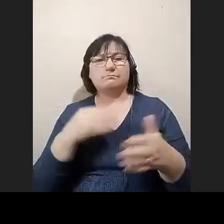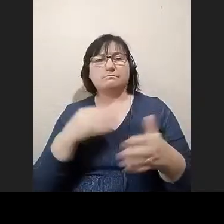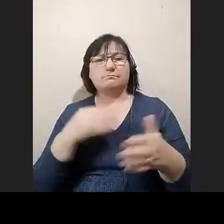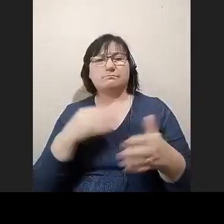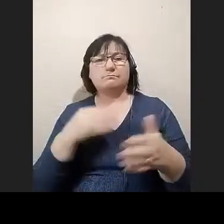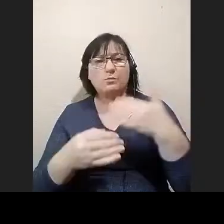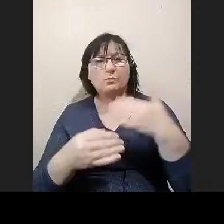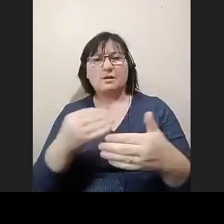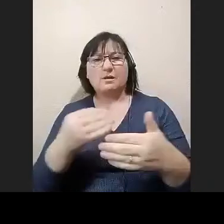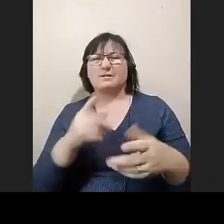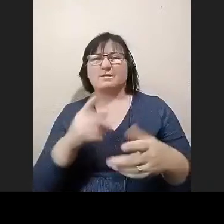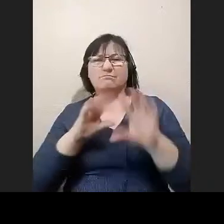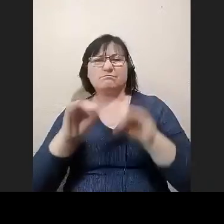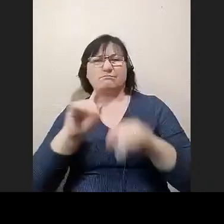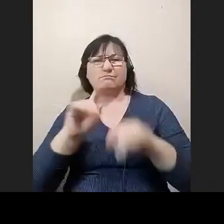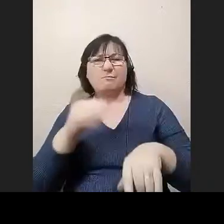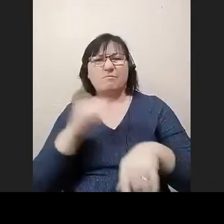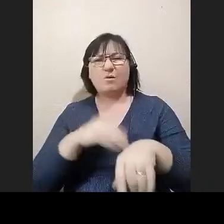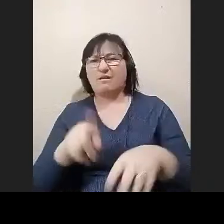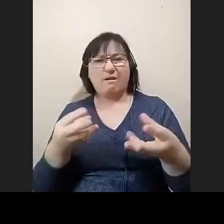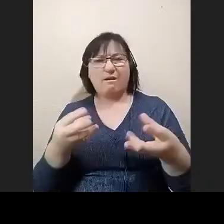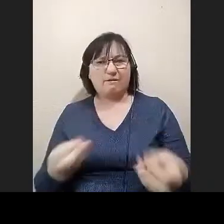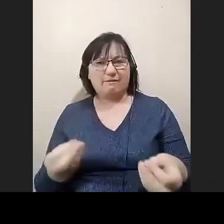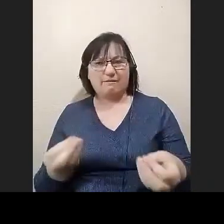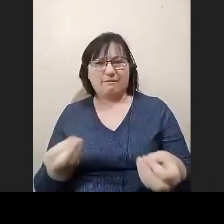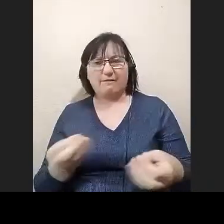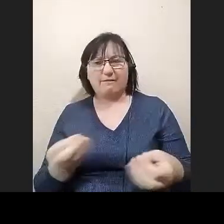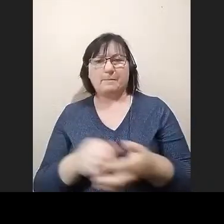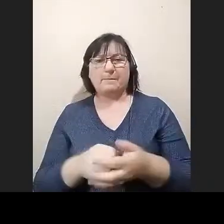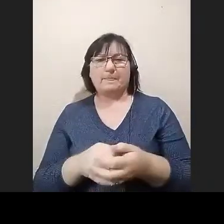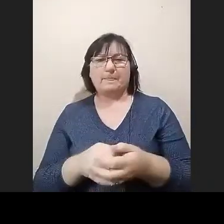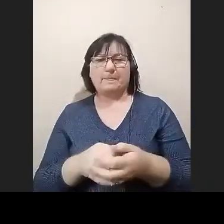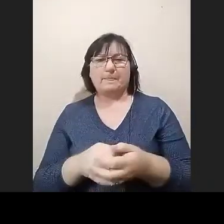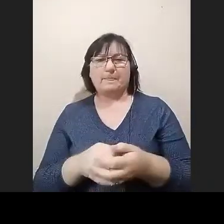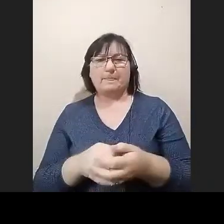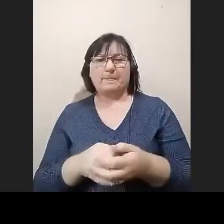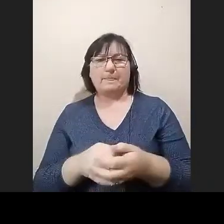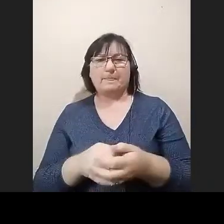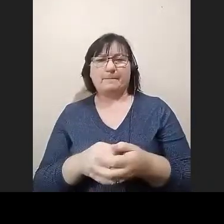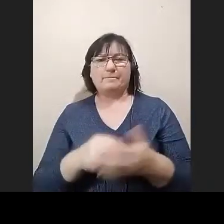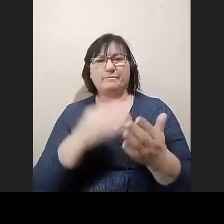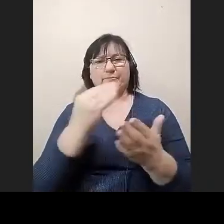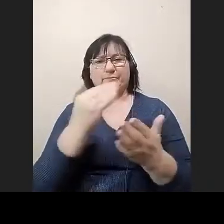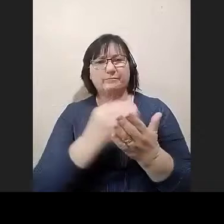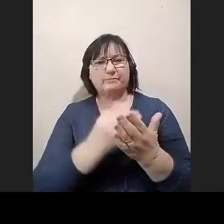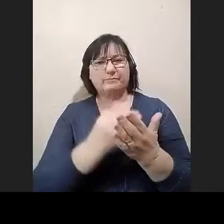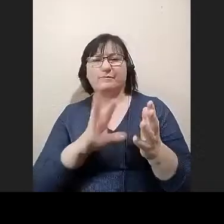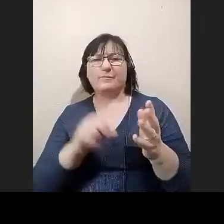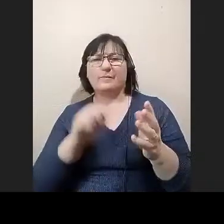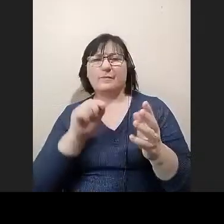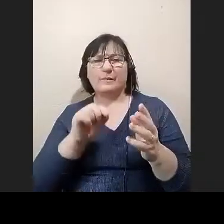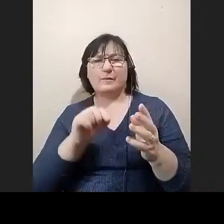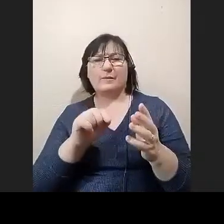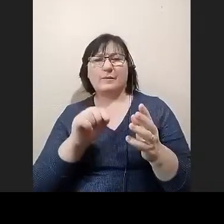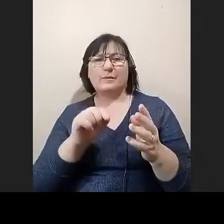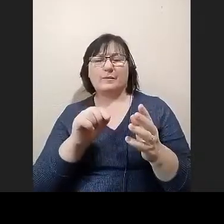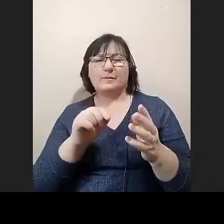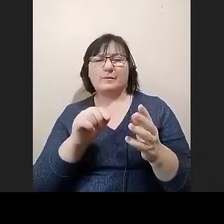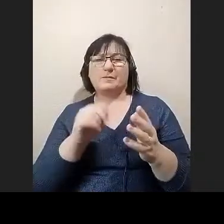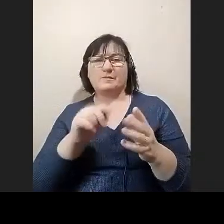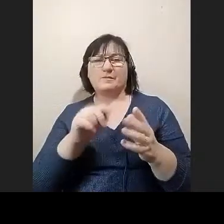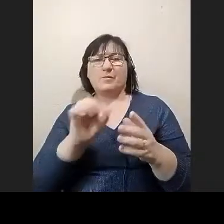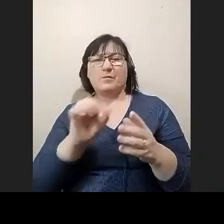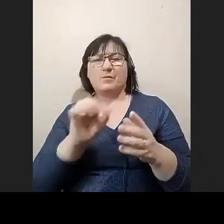experienced. The content has been designed from the perspective of tax practitioners and the assistance they need to